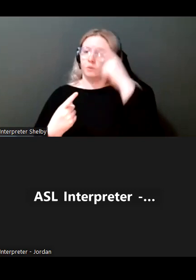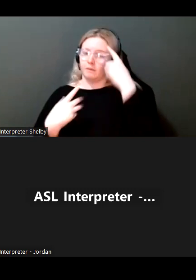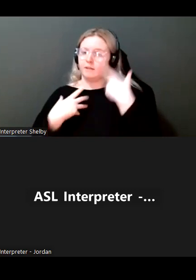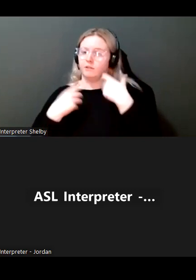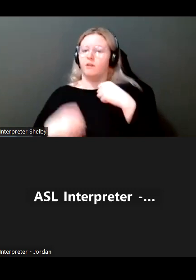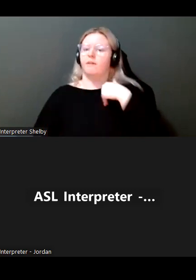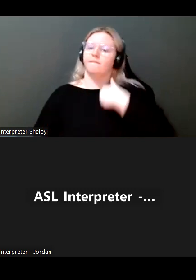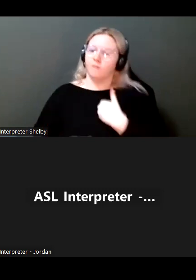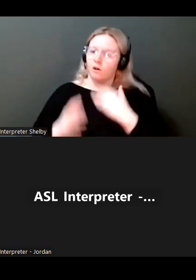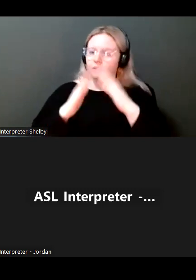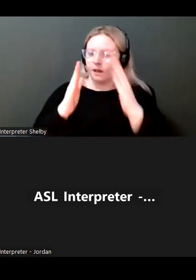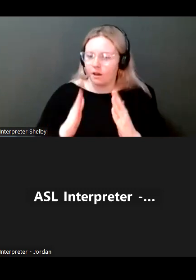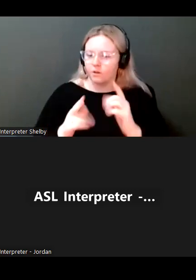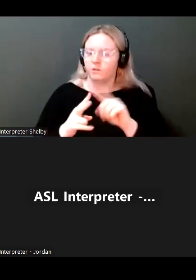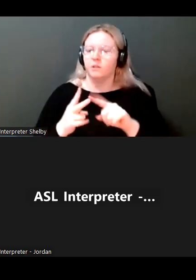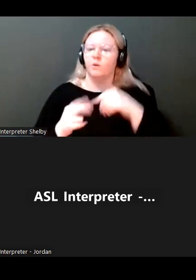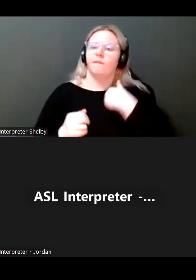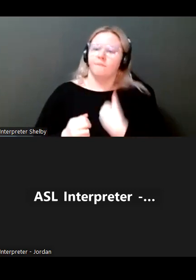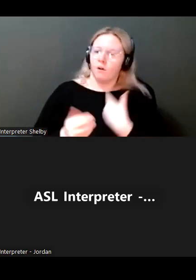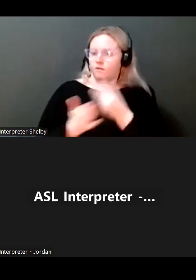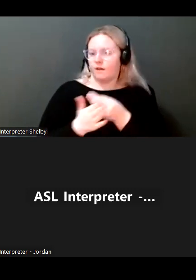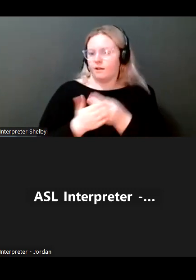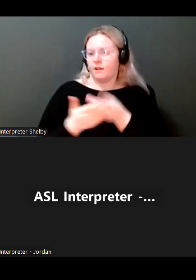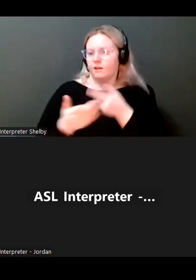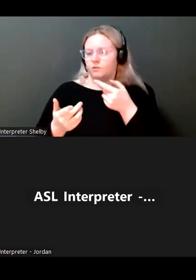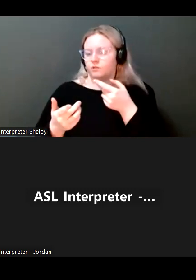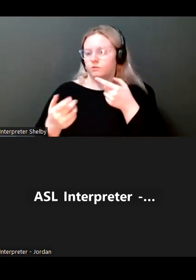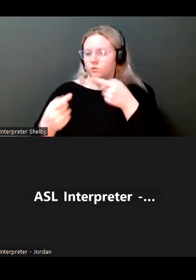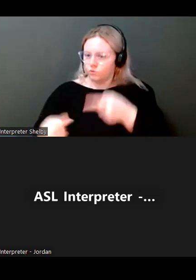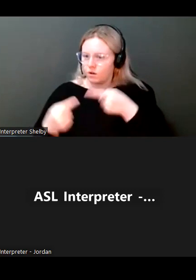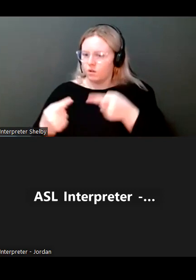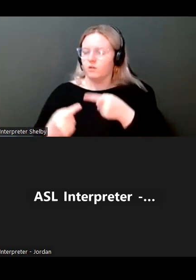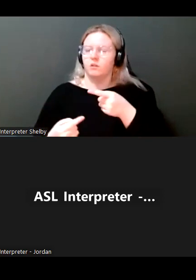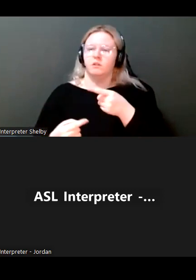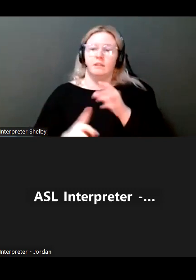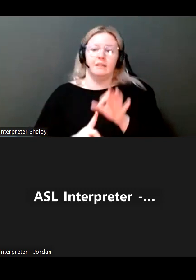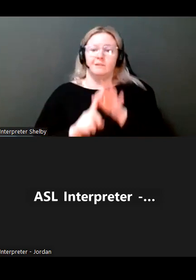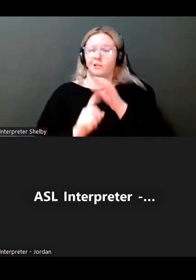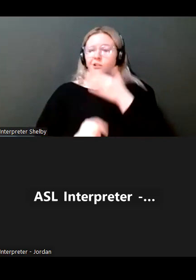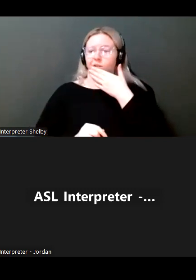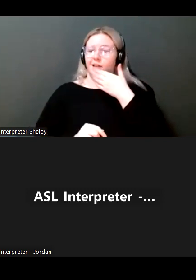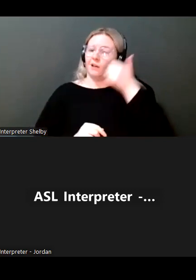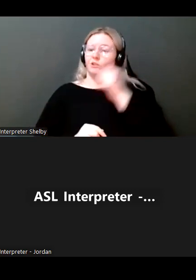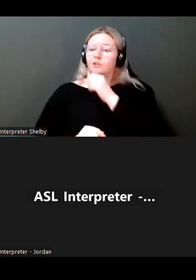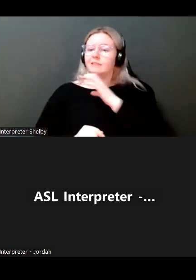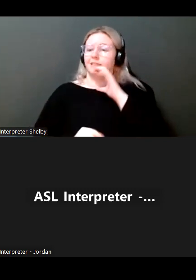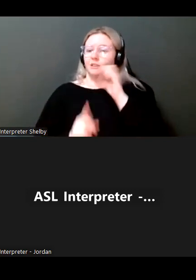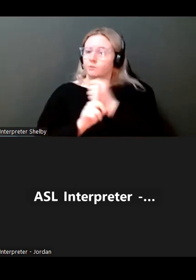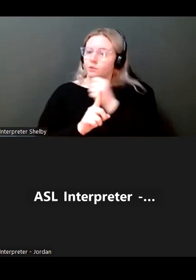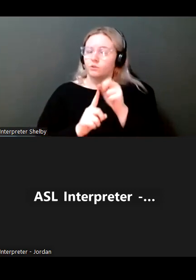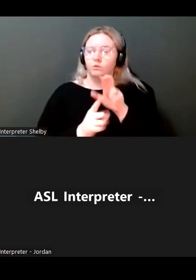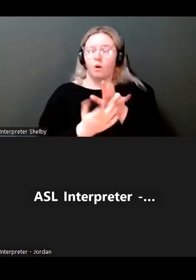financial difficulties. And certainly, maybe elder abuse or being taken advantage